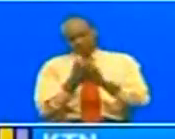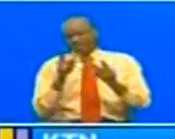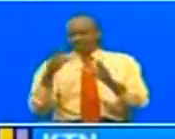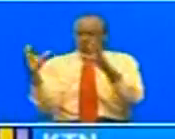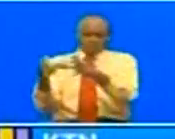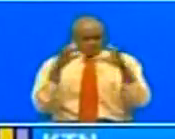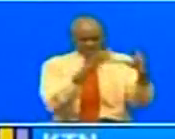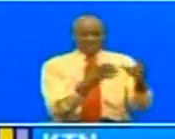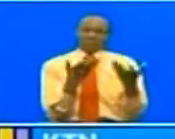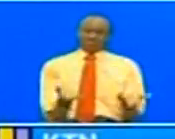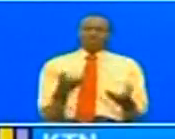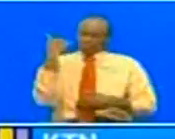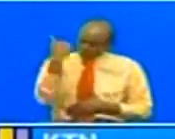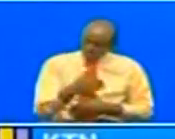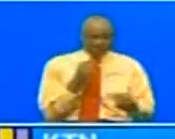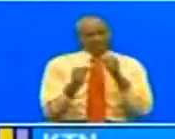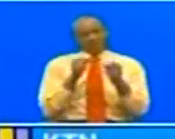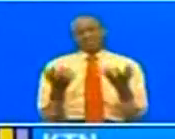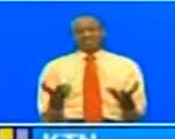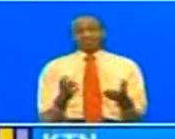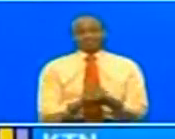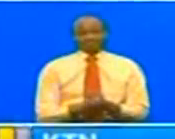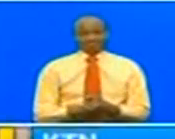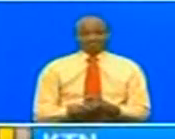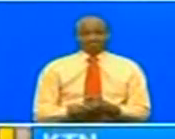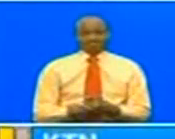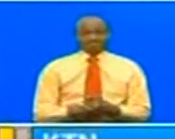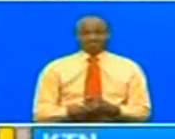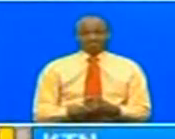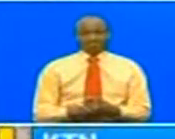communities together in order to stop the violence.